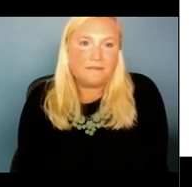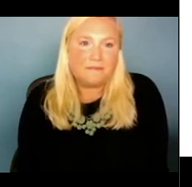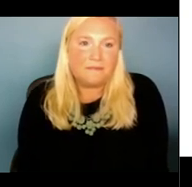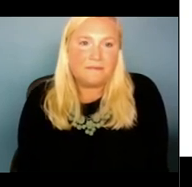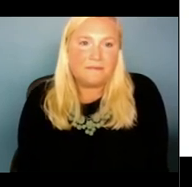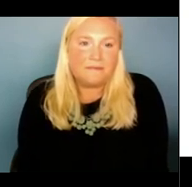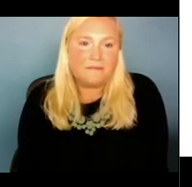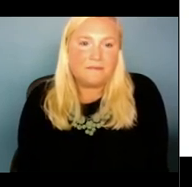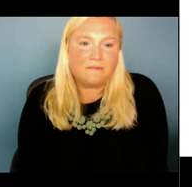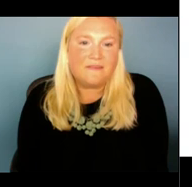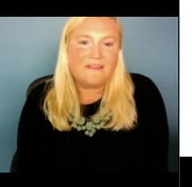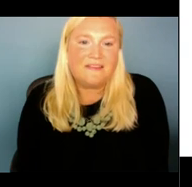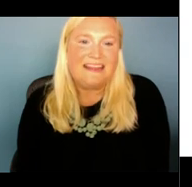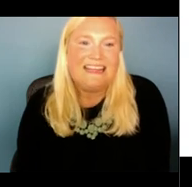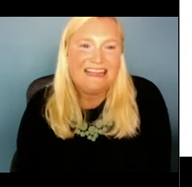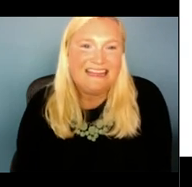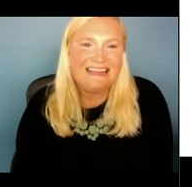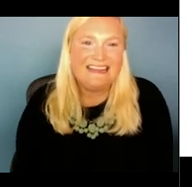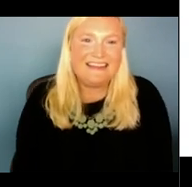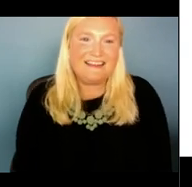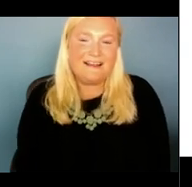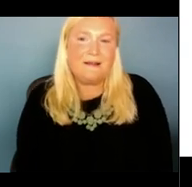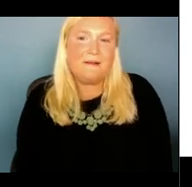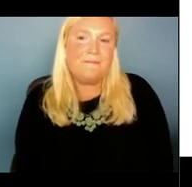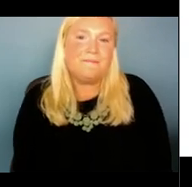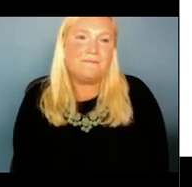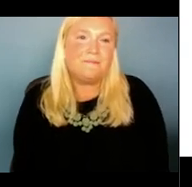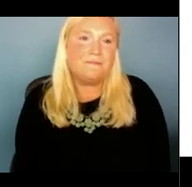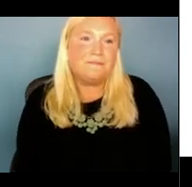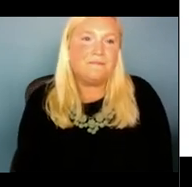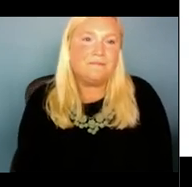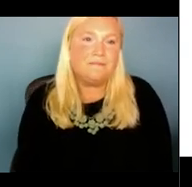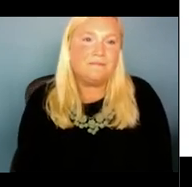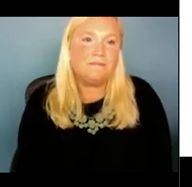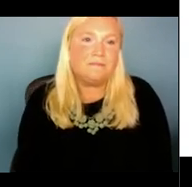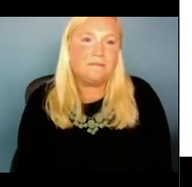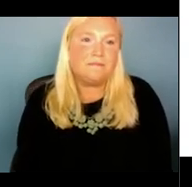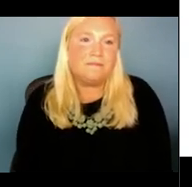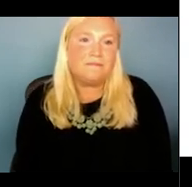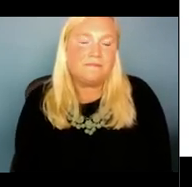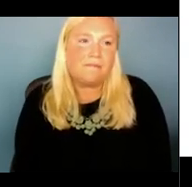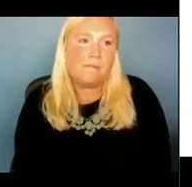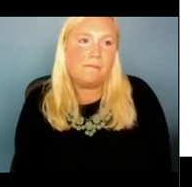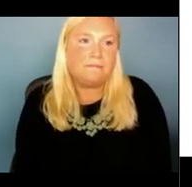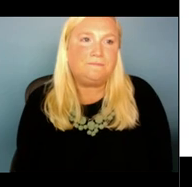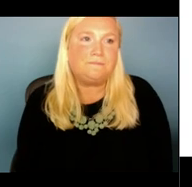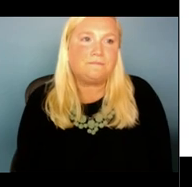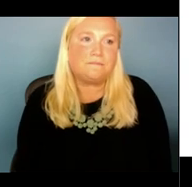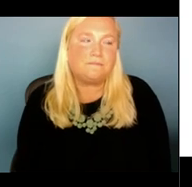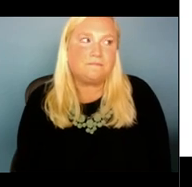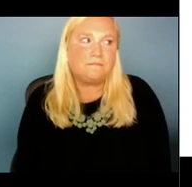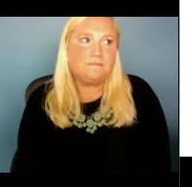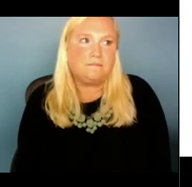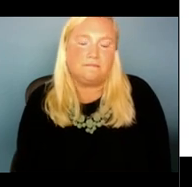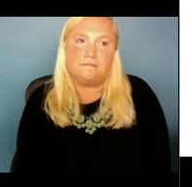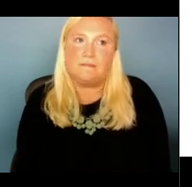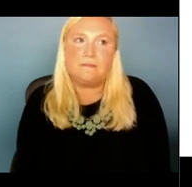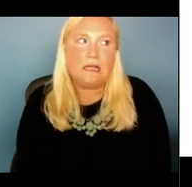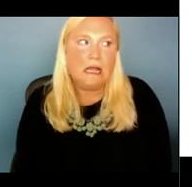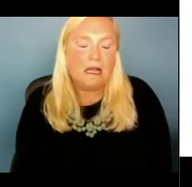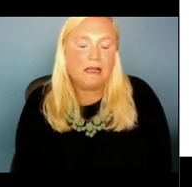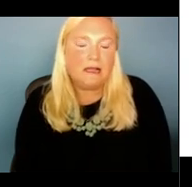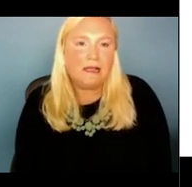What, just off the cuff, what is your favorite rapport building activity to do, Martha, in these cases? Do you